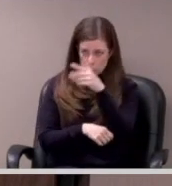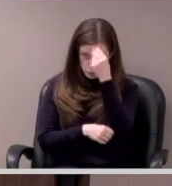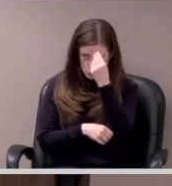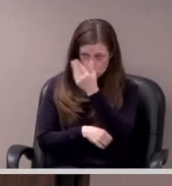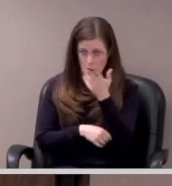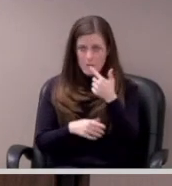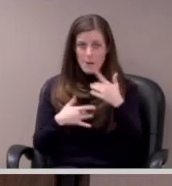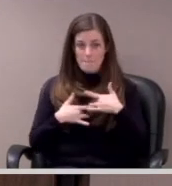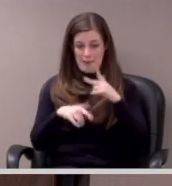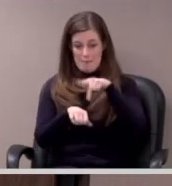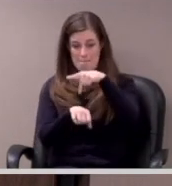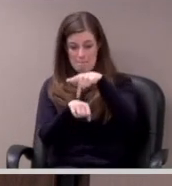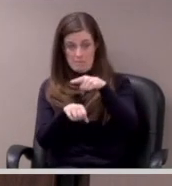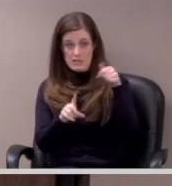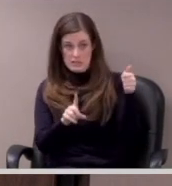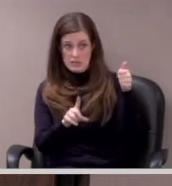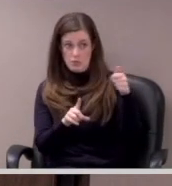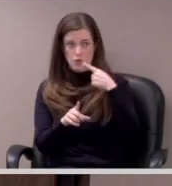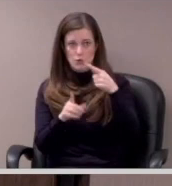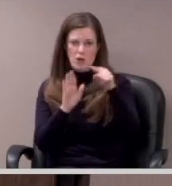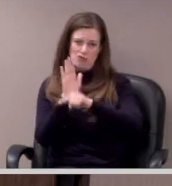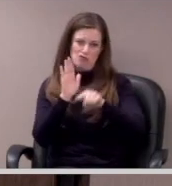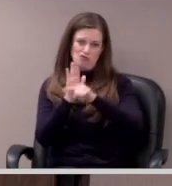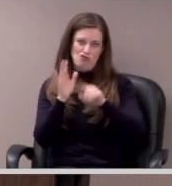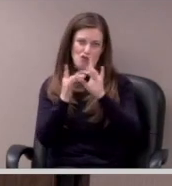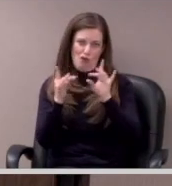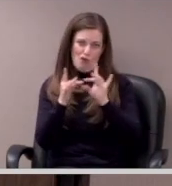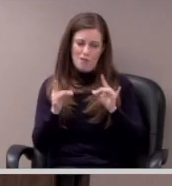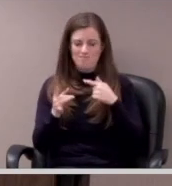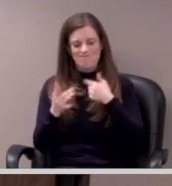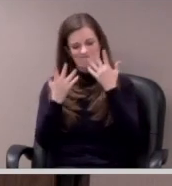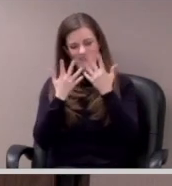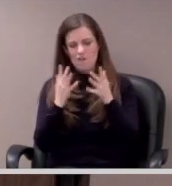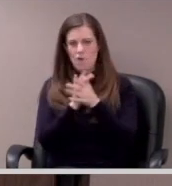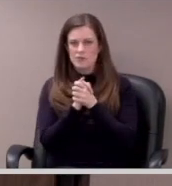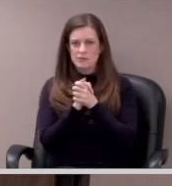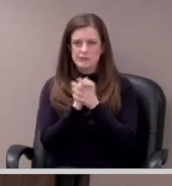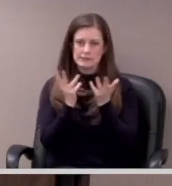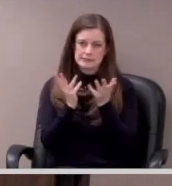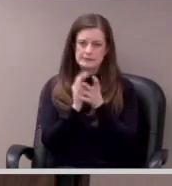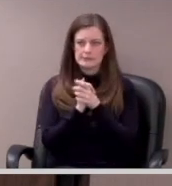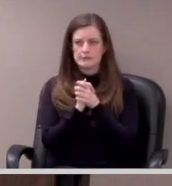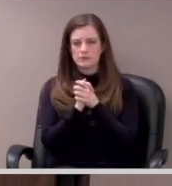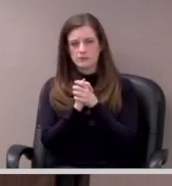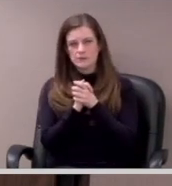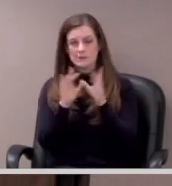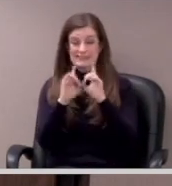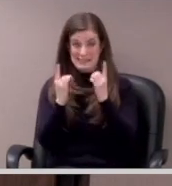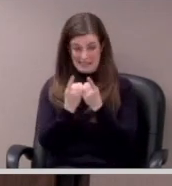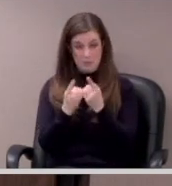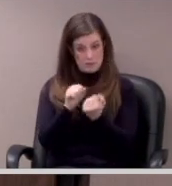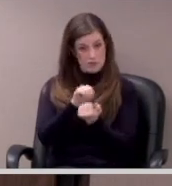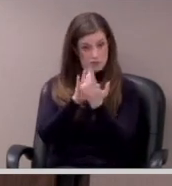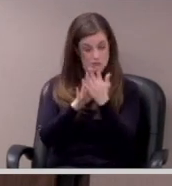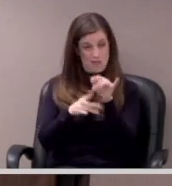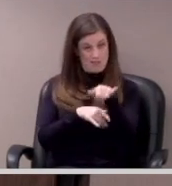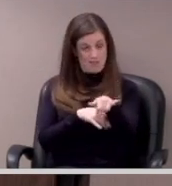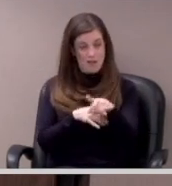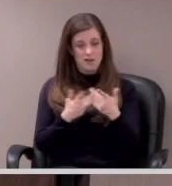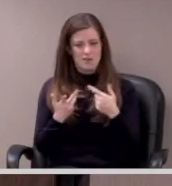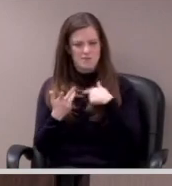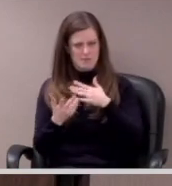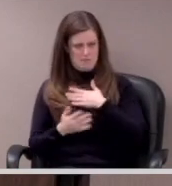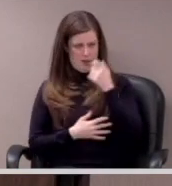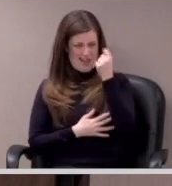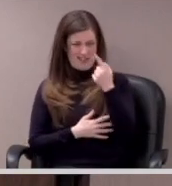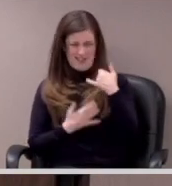a principal who had made some derogatory comments. And fortunately, the district did address that, but my